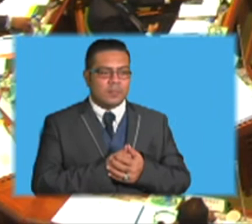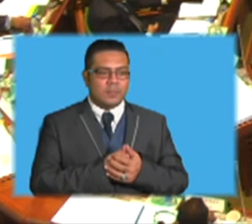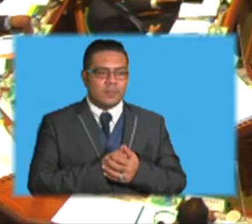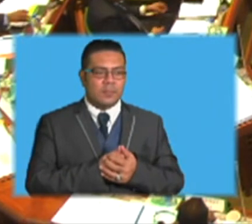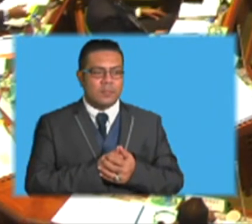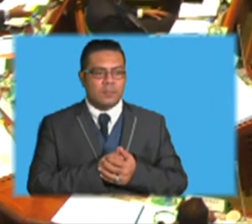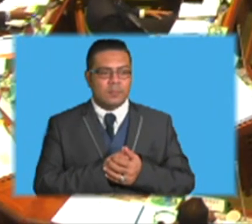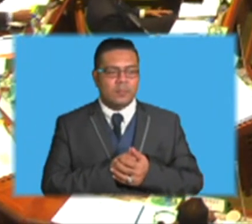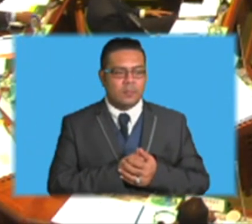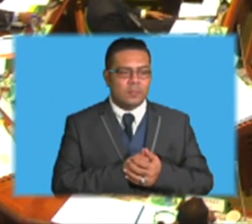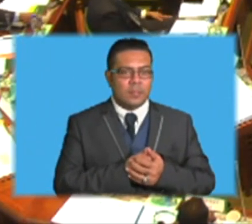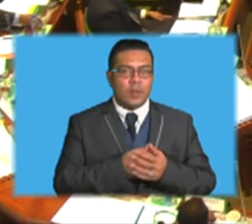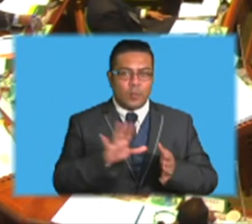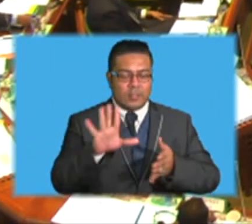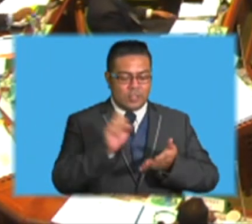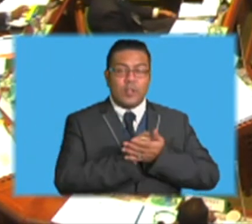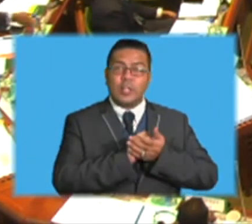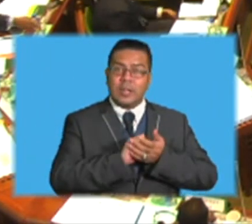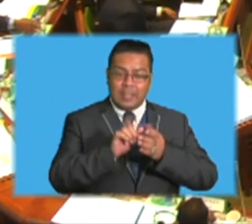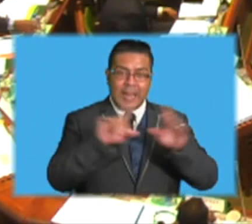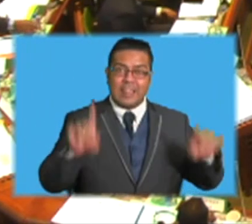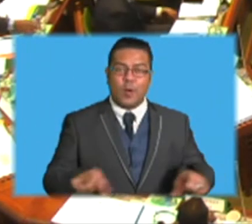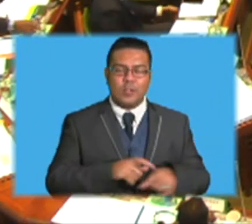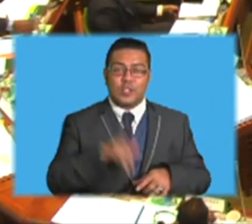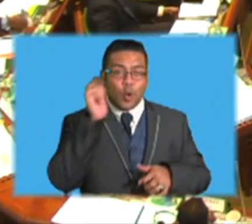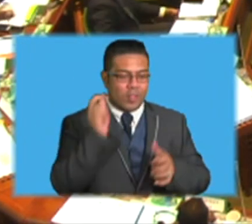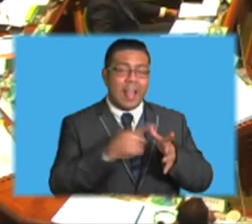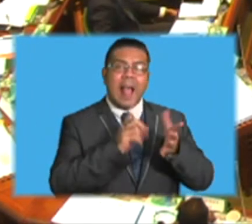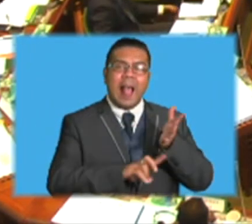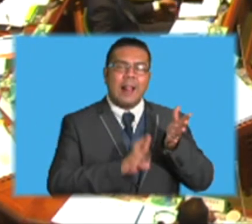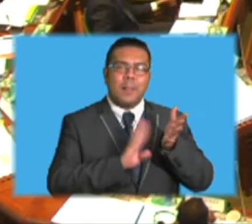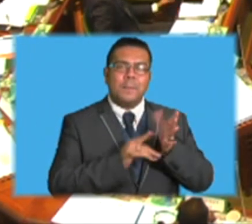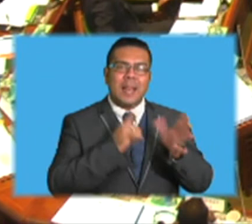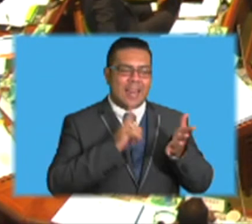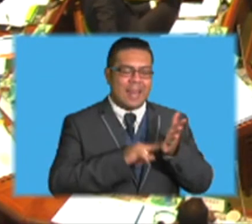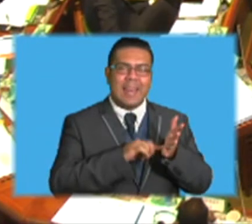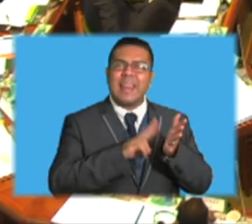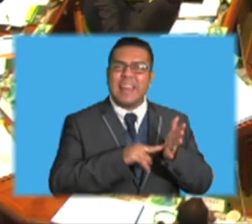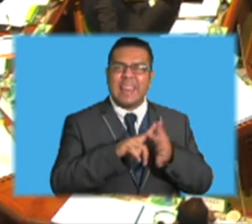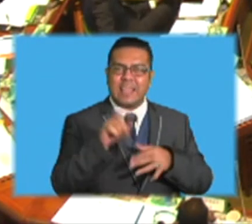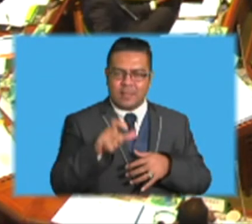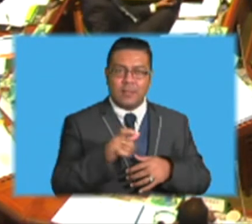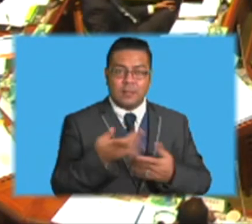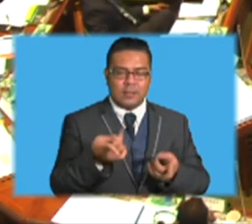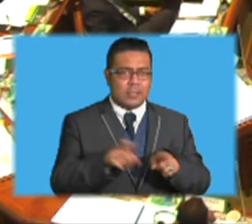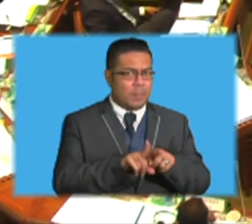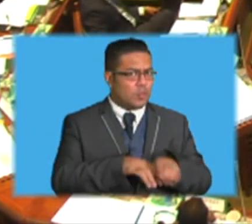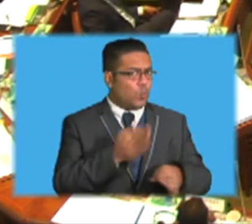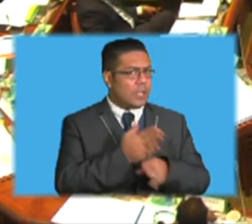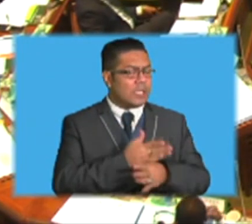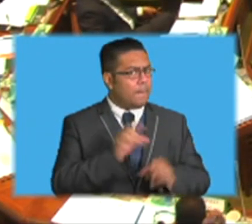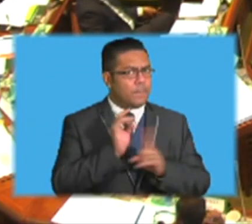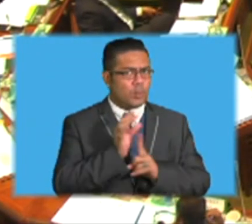through the nautical calendar, which is called the Almanac. Madam Speaker, this work is critical for the development of Fiji's